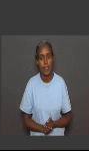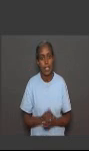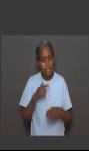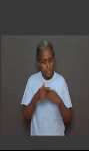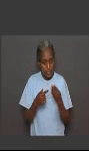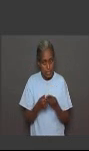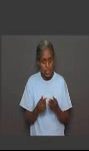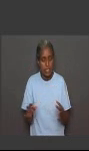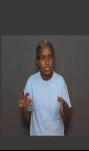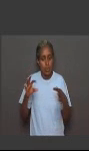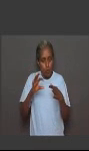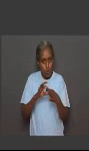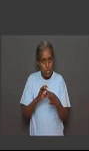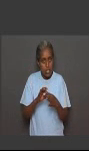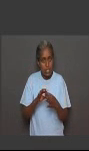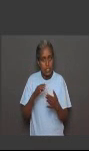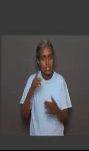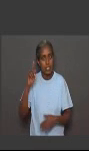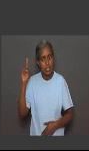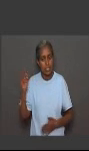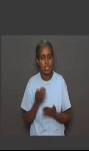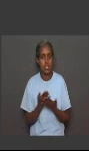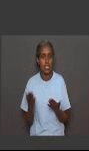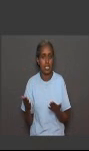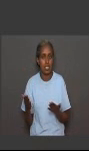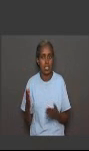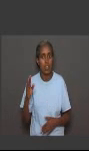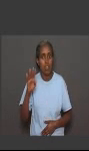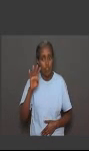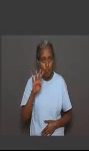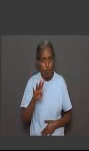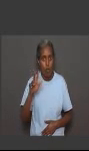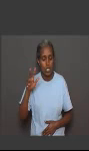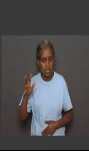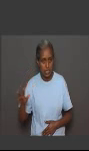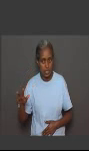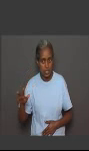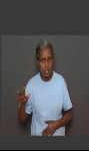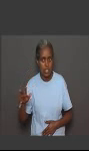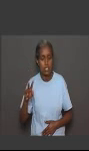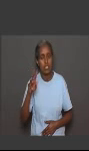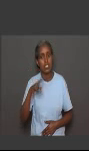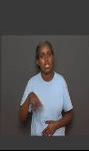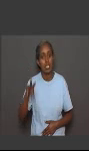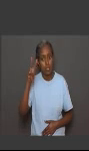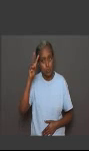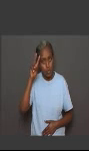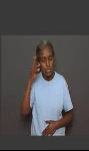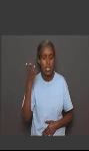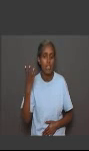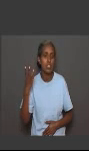Since the coordinates in this case are 4, 3, the squares